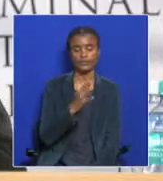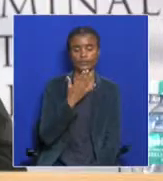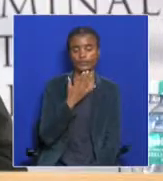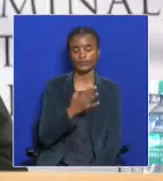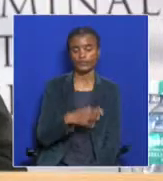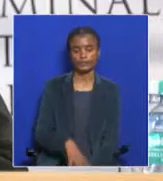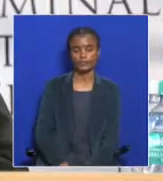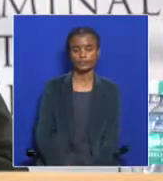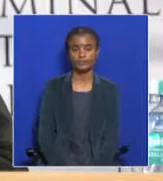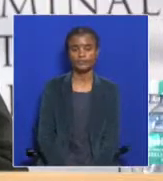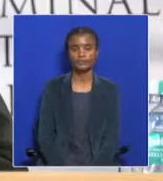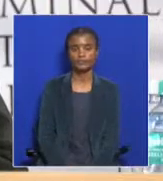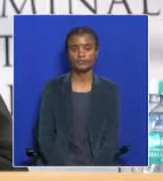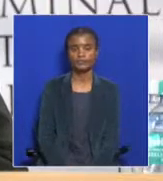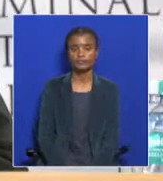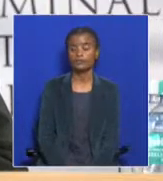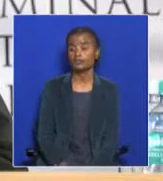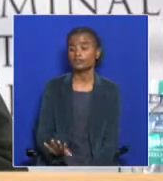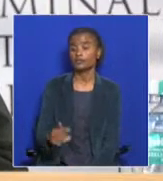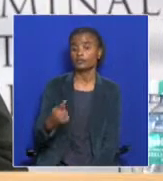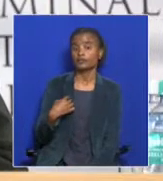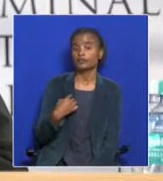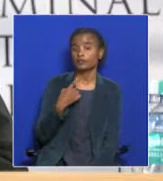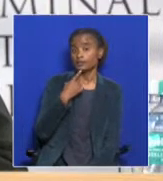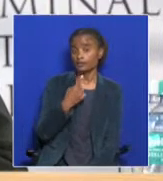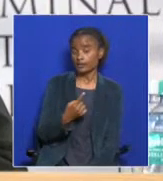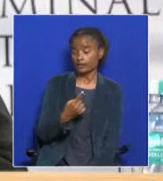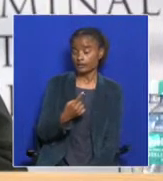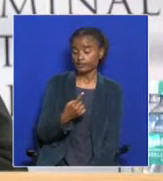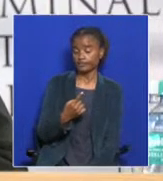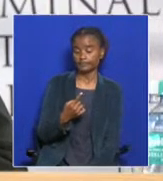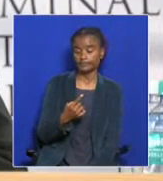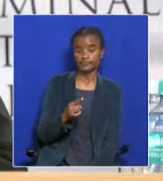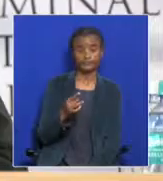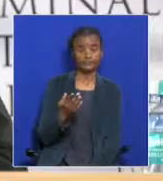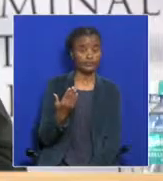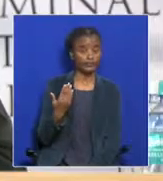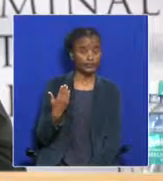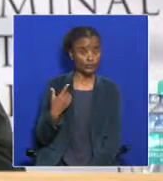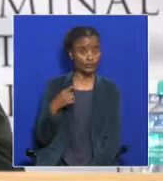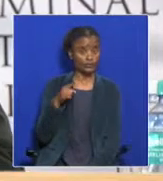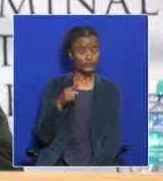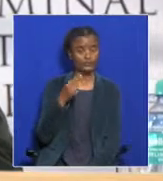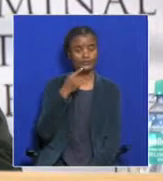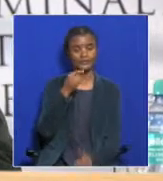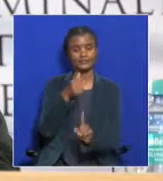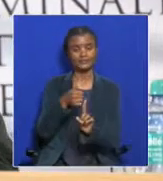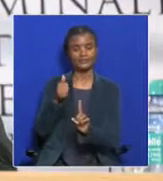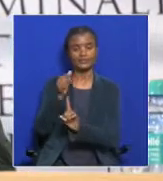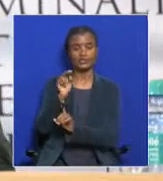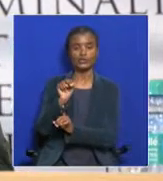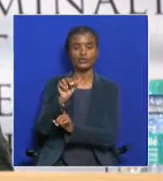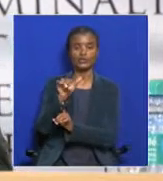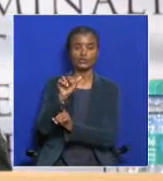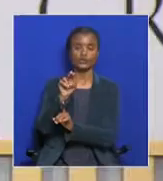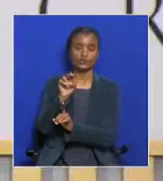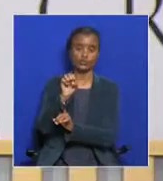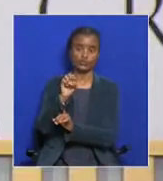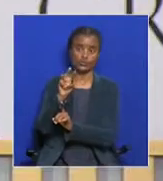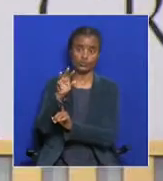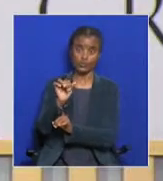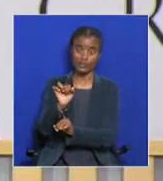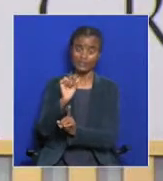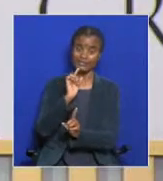I was saying, you said technically Brigadier Nyuso was instructing you, not advising you. Yes.